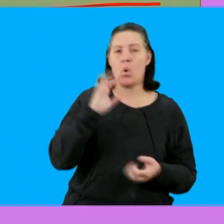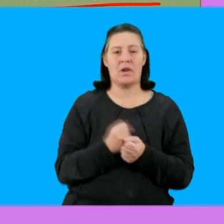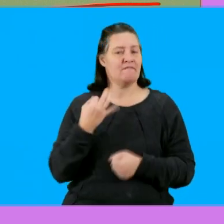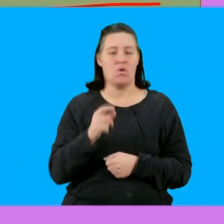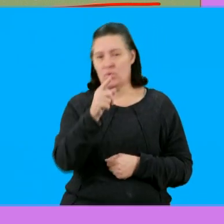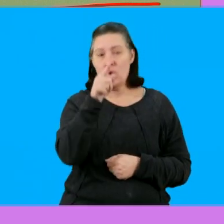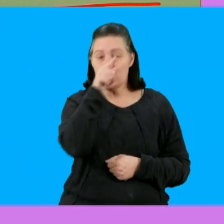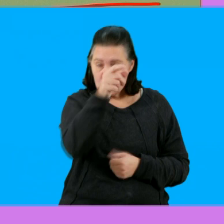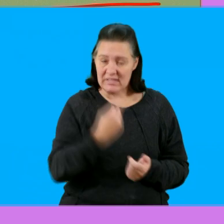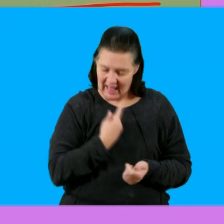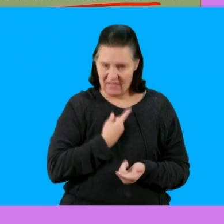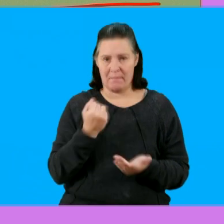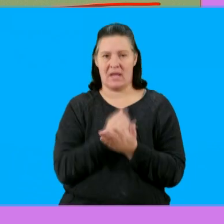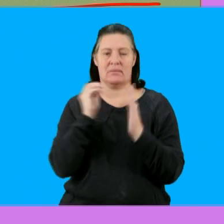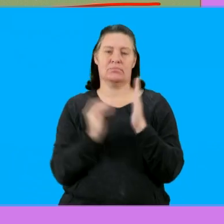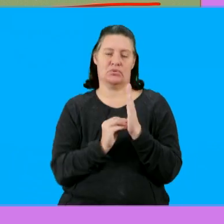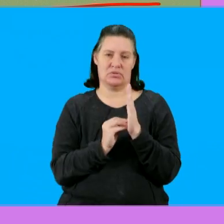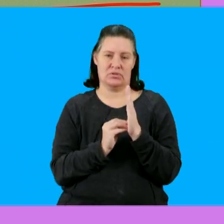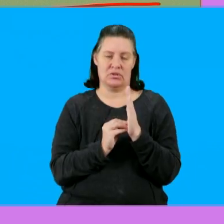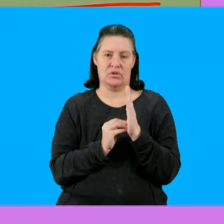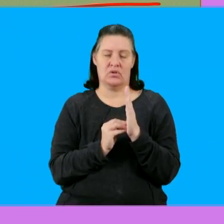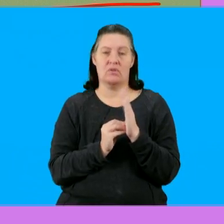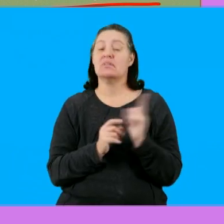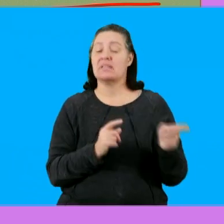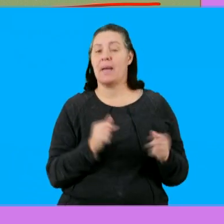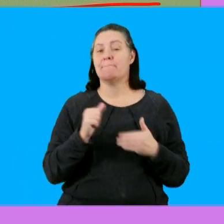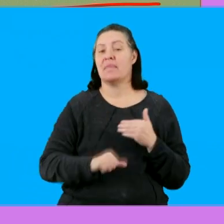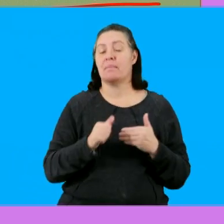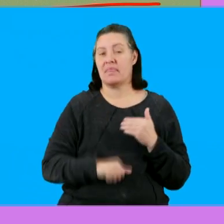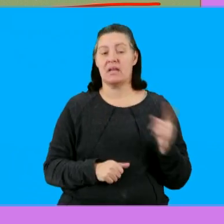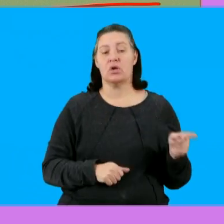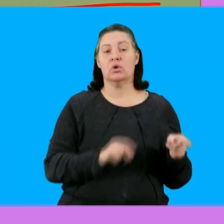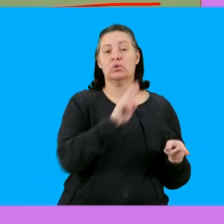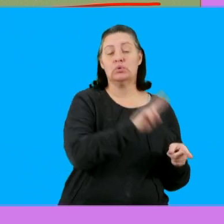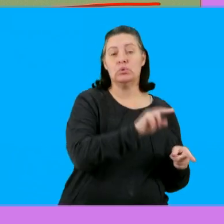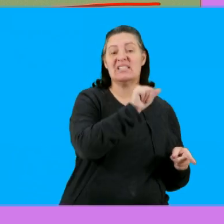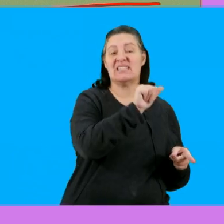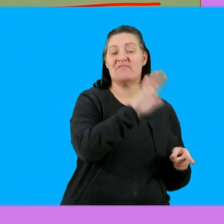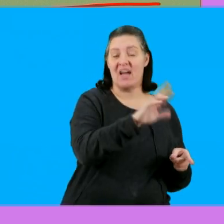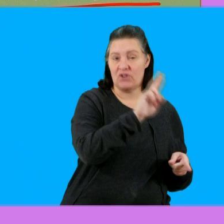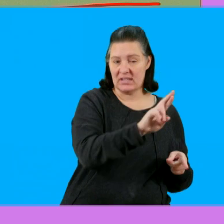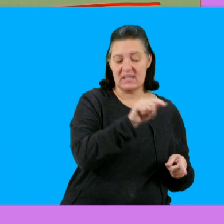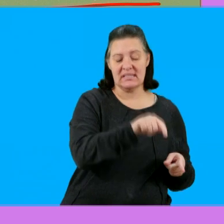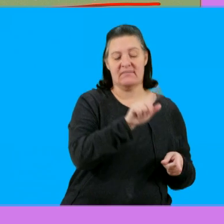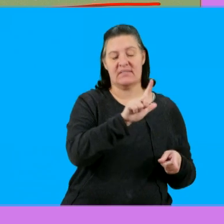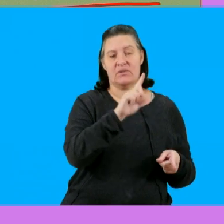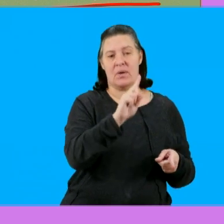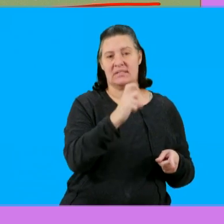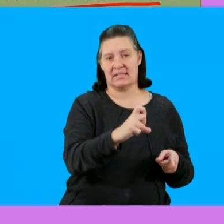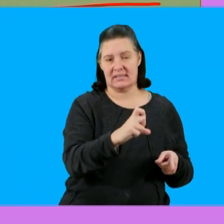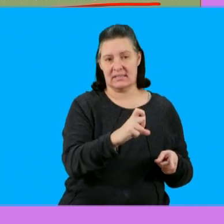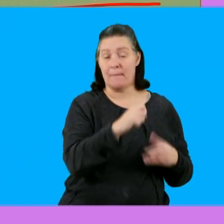going to conclude for you. So now I look, she indicated her monthly installment is 265 rand and 71